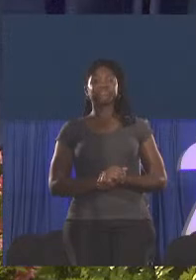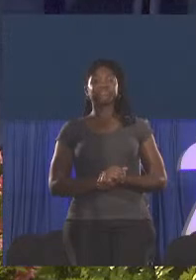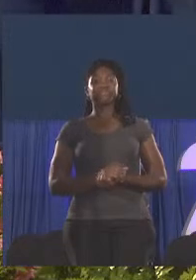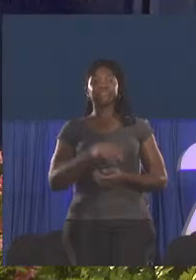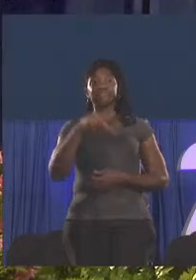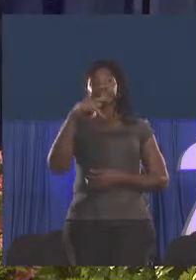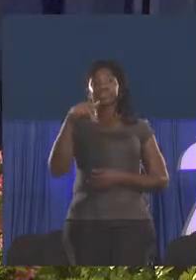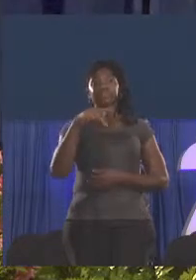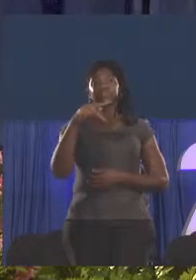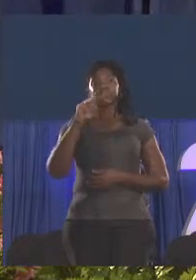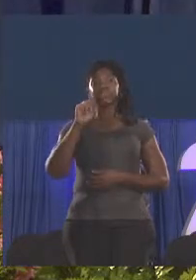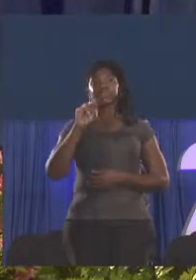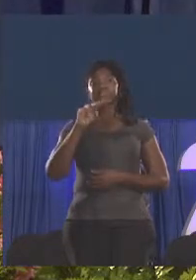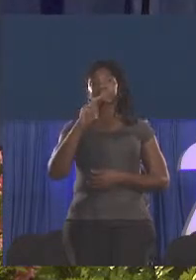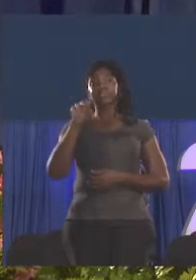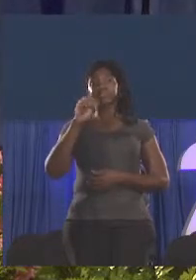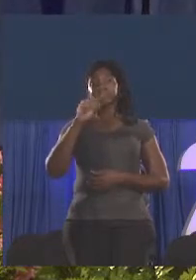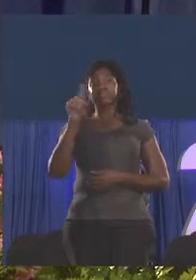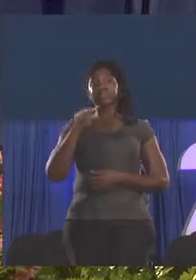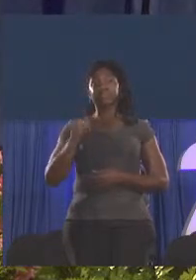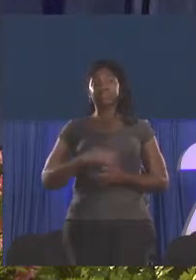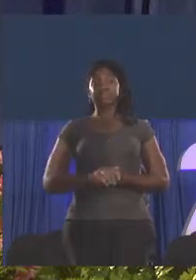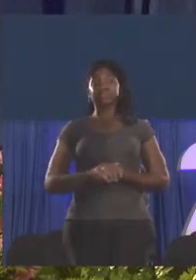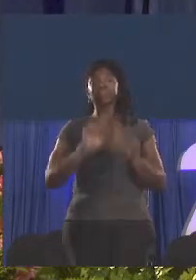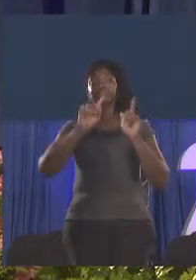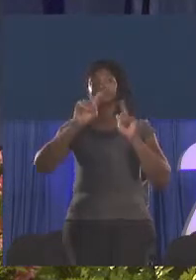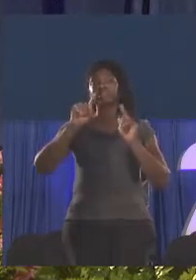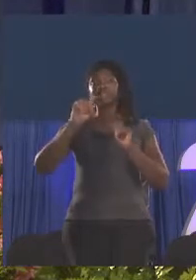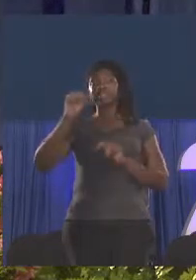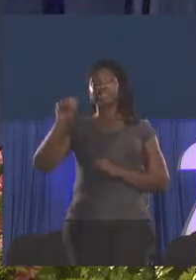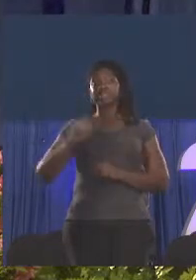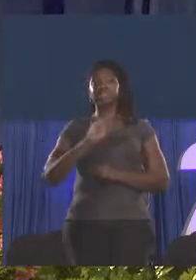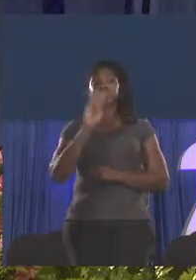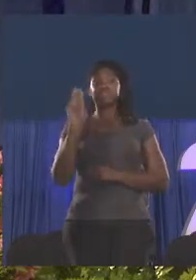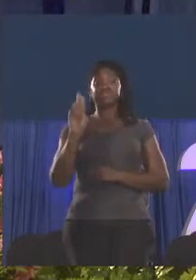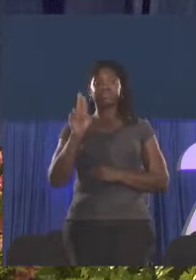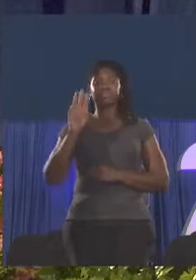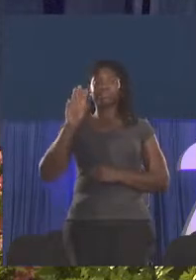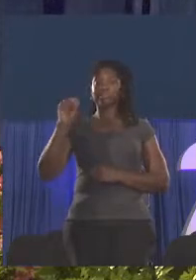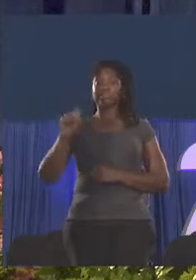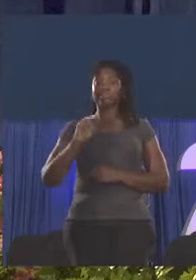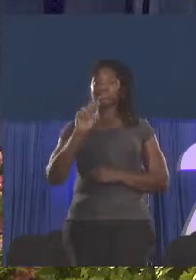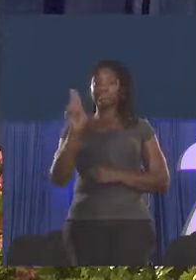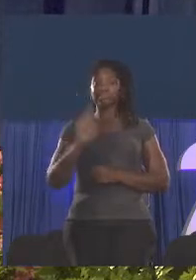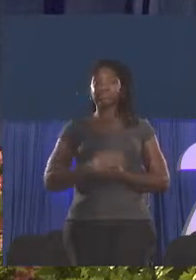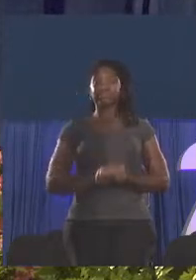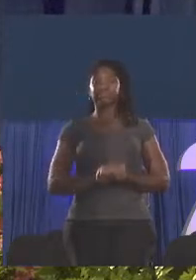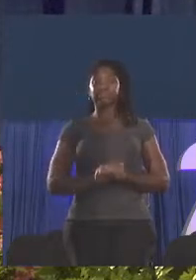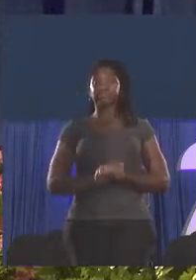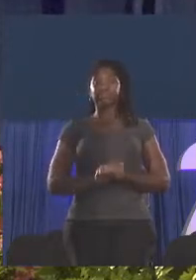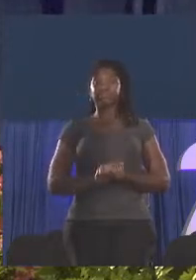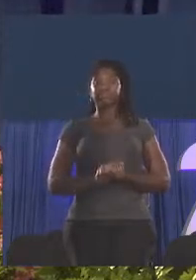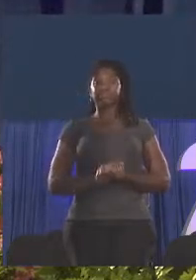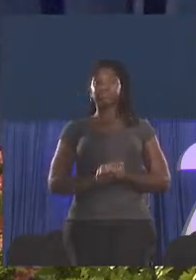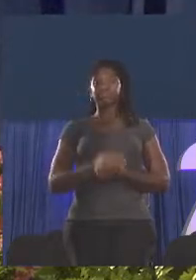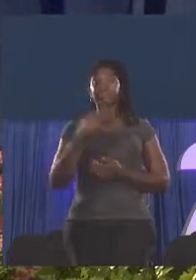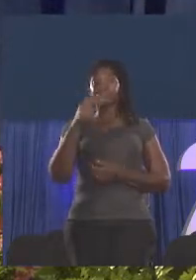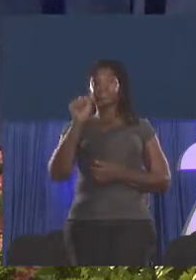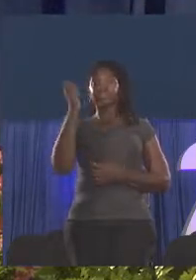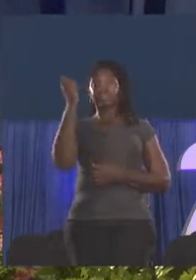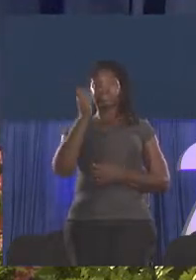Priscilla Maurice Munoz, attending St. Mary's University, recipient of G.W. Brackenridge